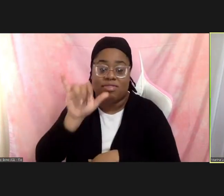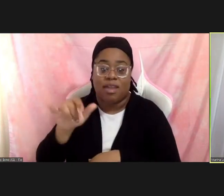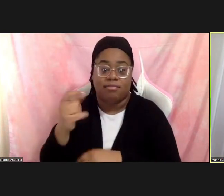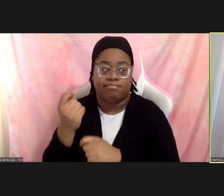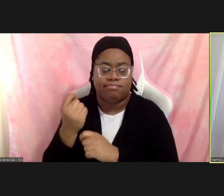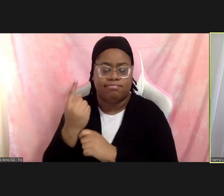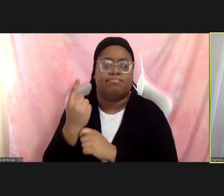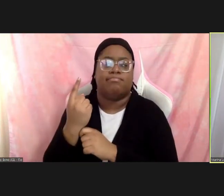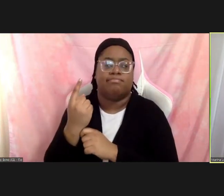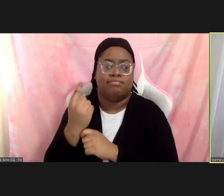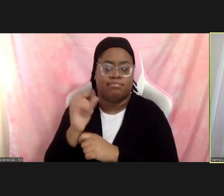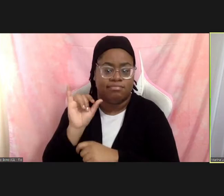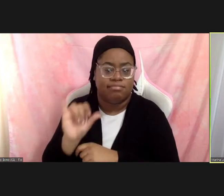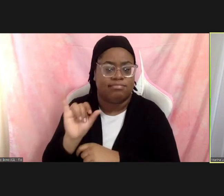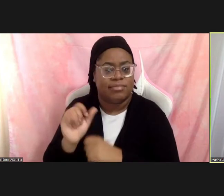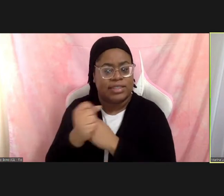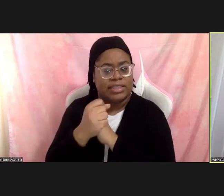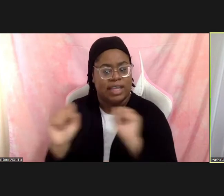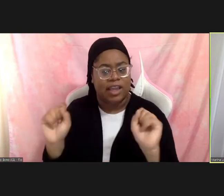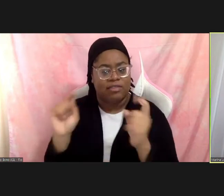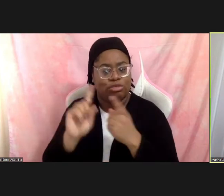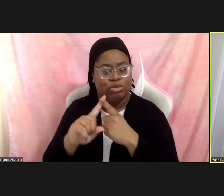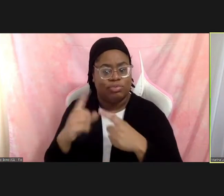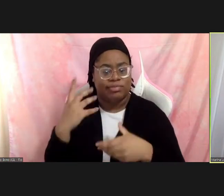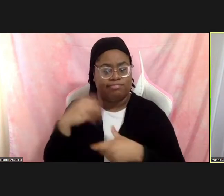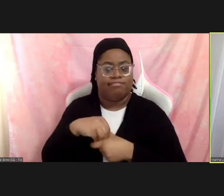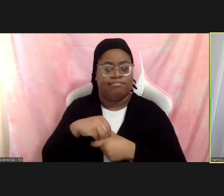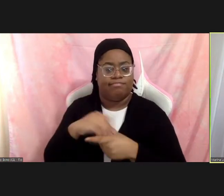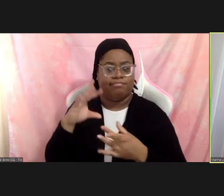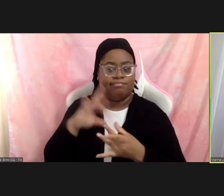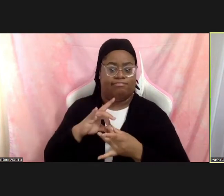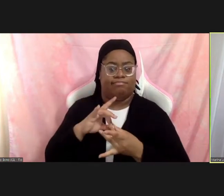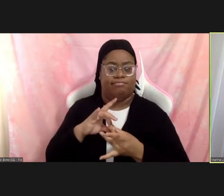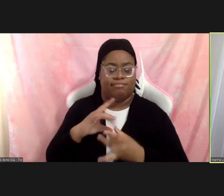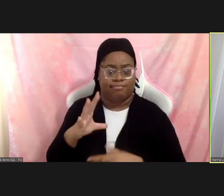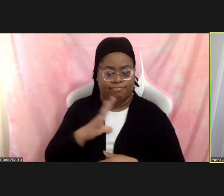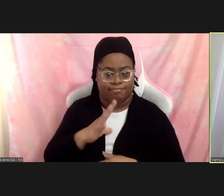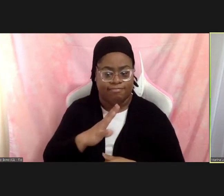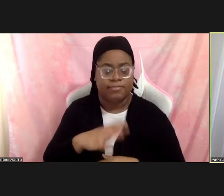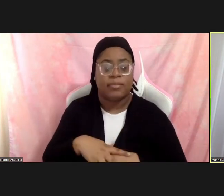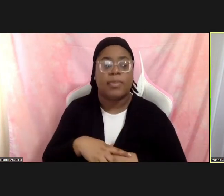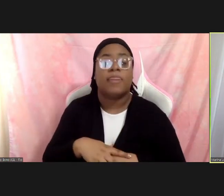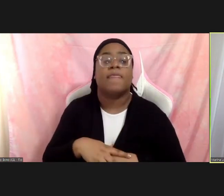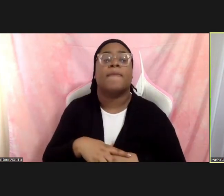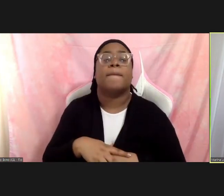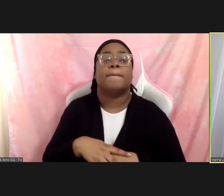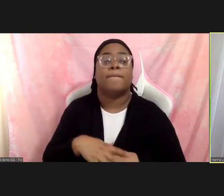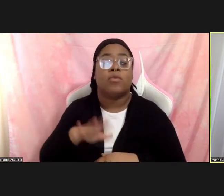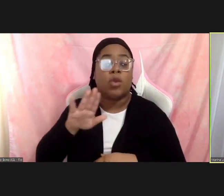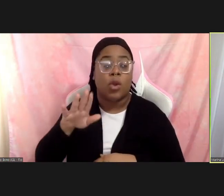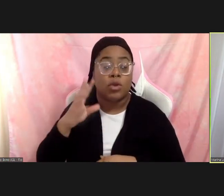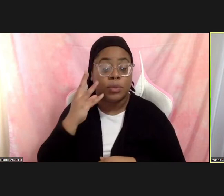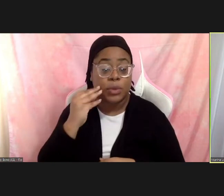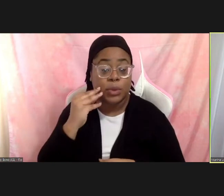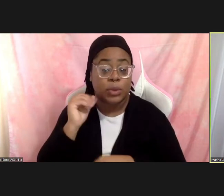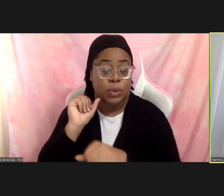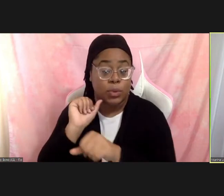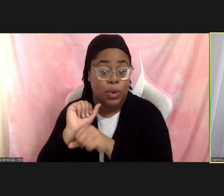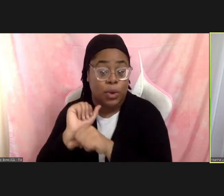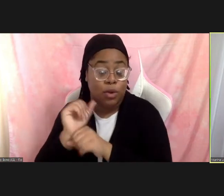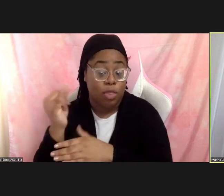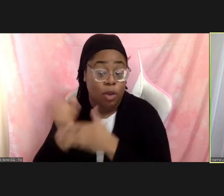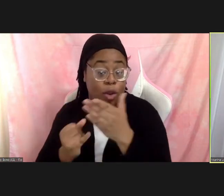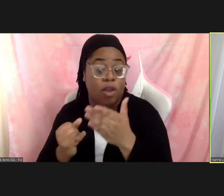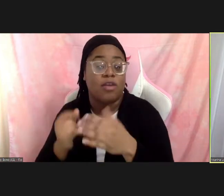brains that it is safe to be embodied, affording those who experience her work to begin that process